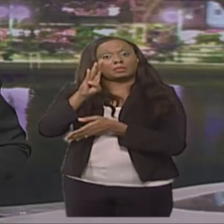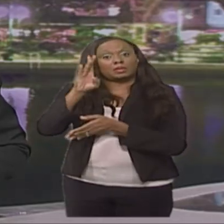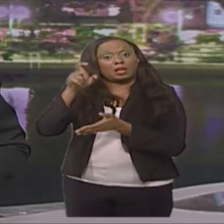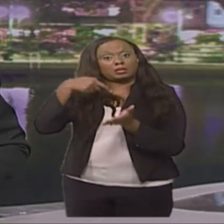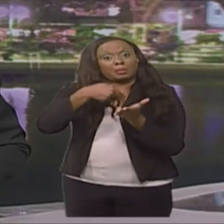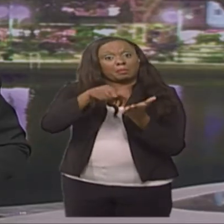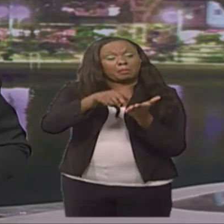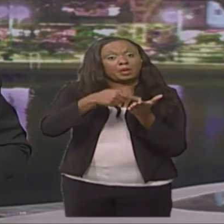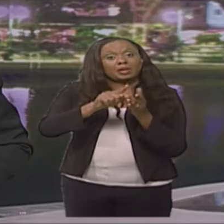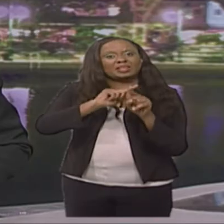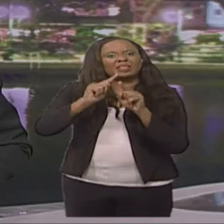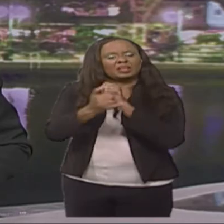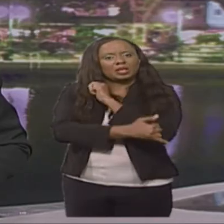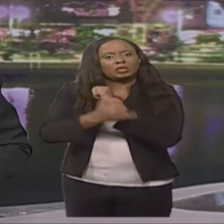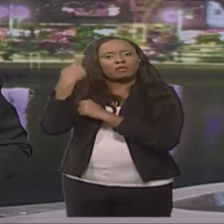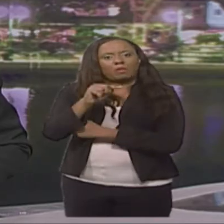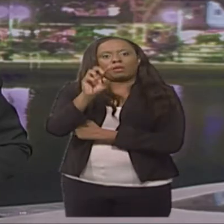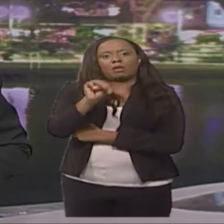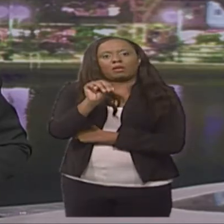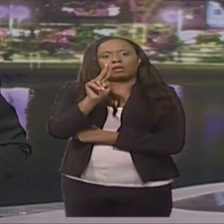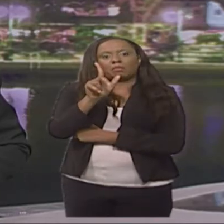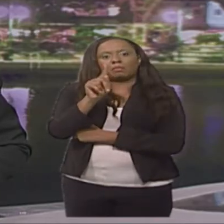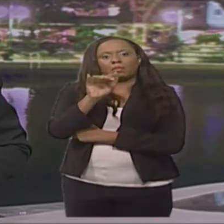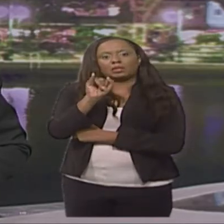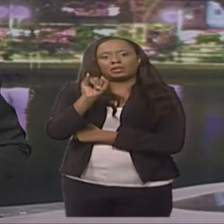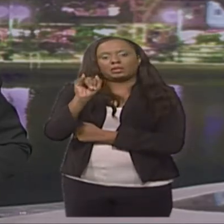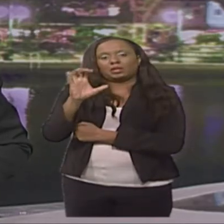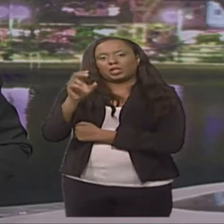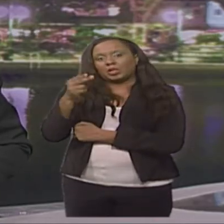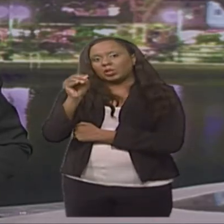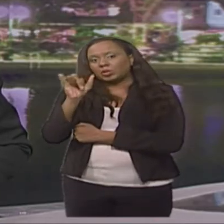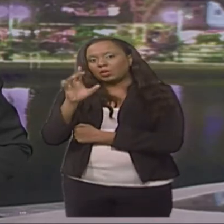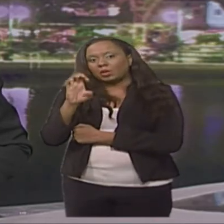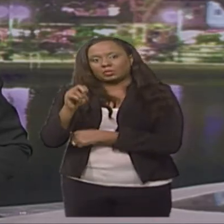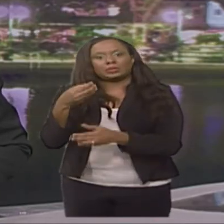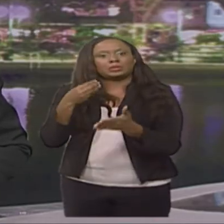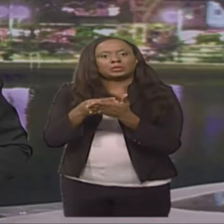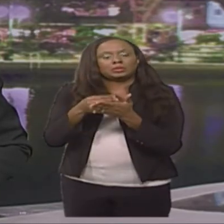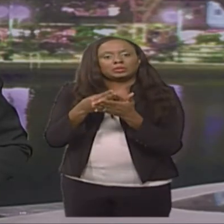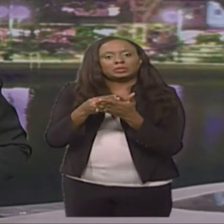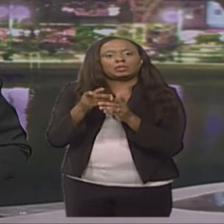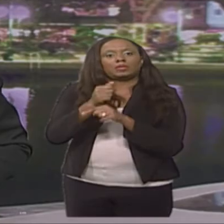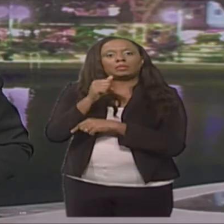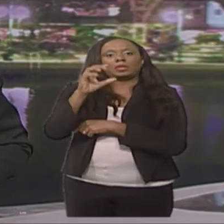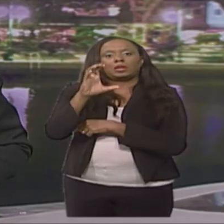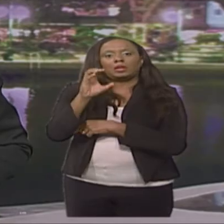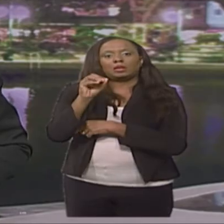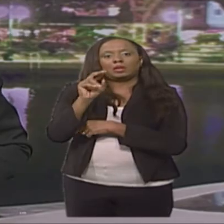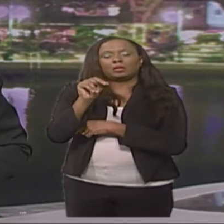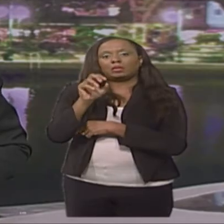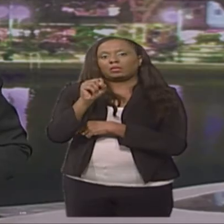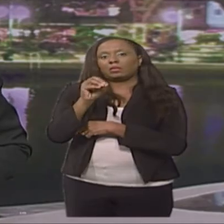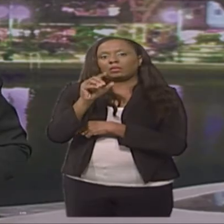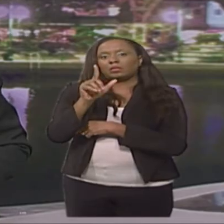off debate on a supplementary to grant the sums of money for service of the island. The funds will come from the Consolidated Fund. Mr. Seeley